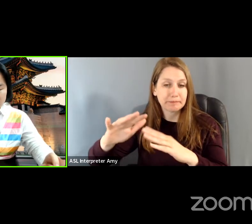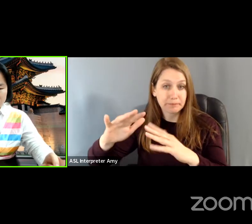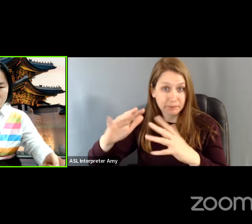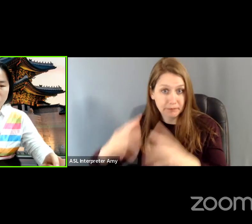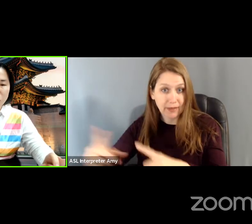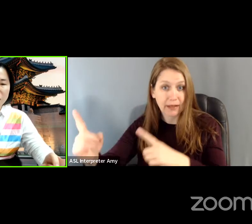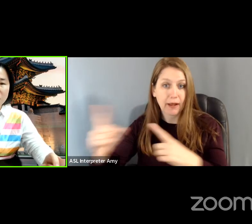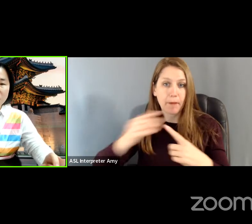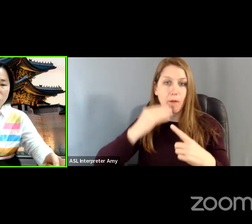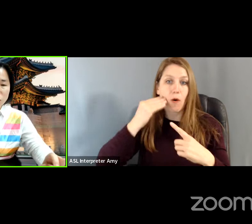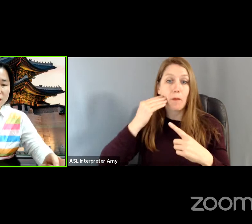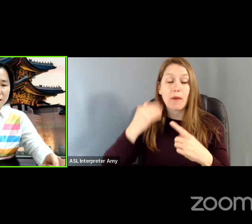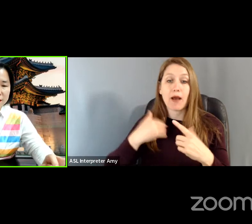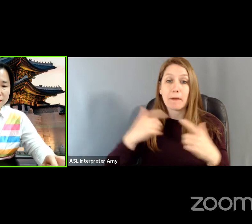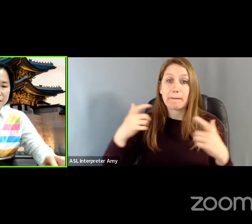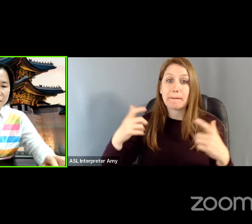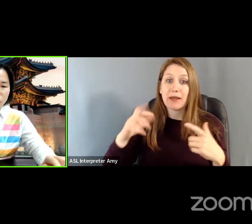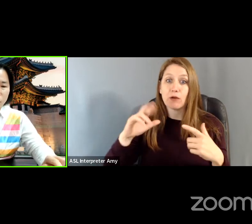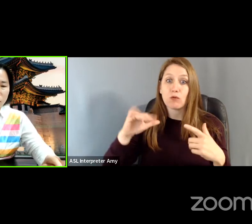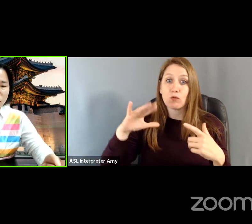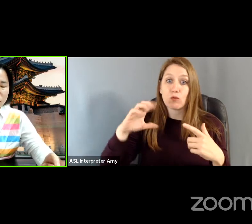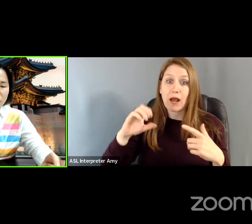head to feed her children.